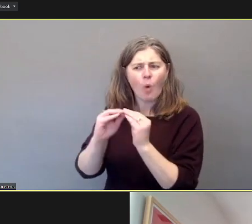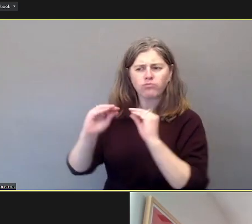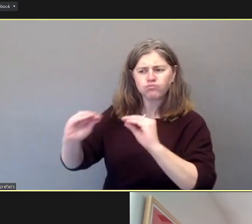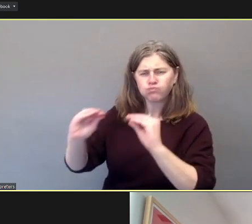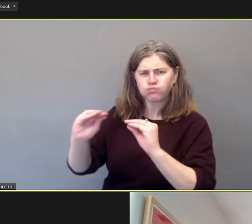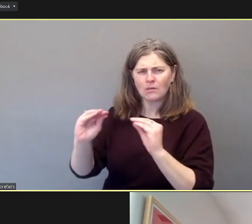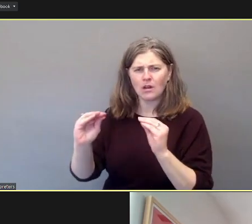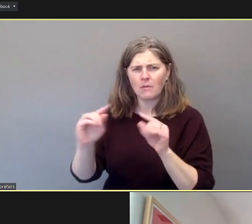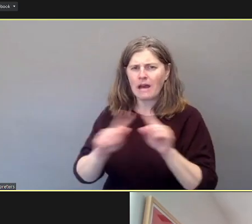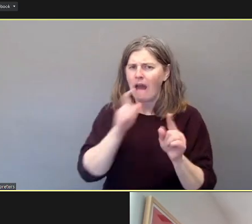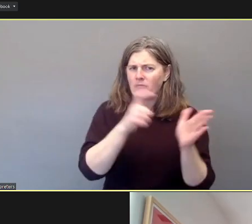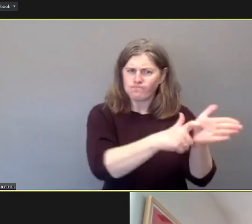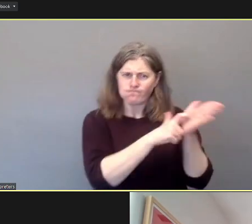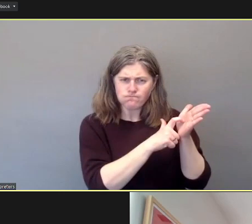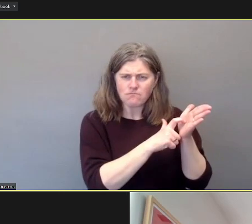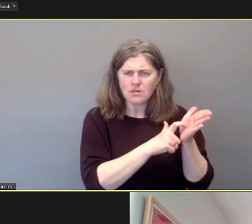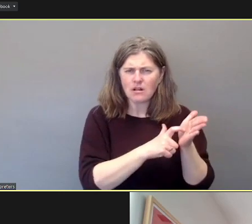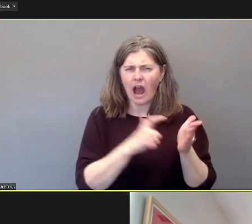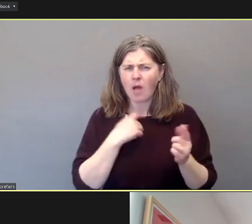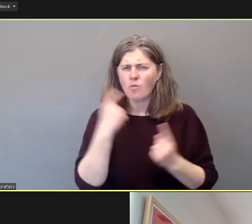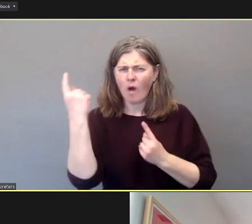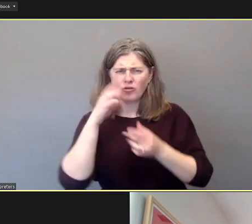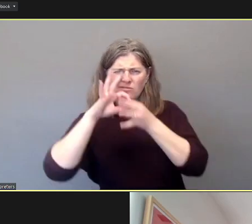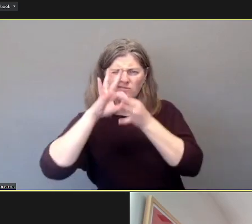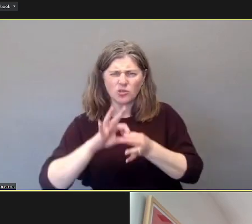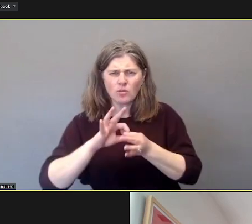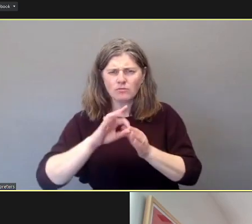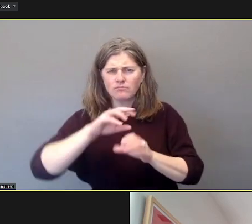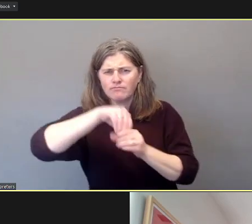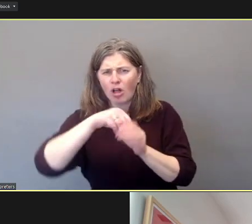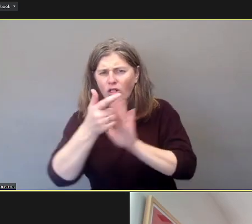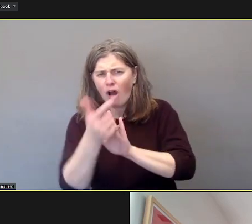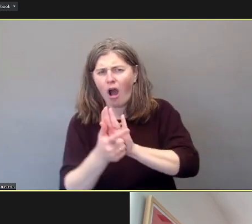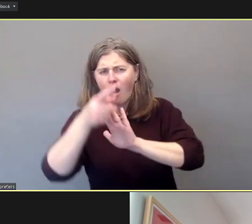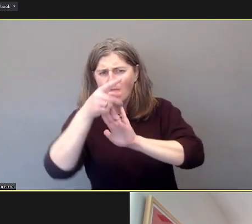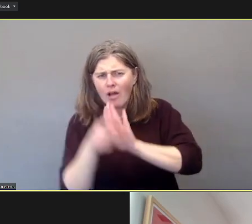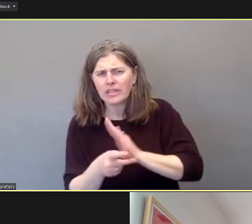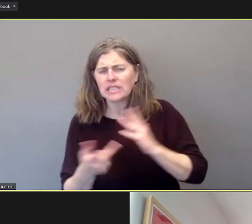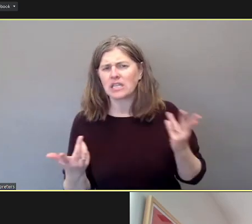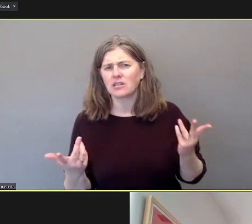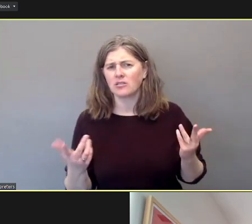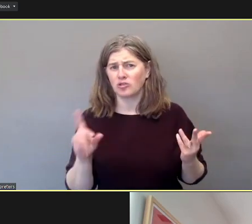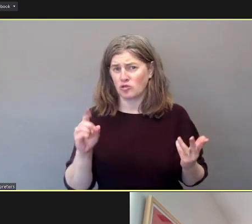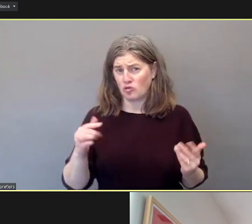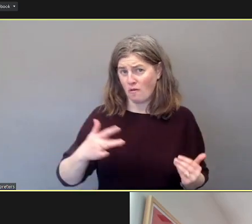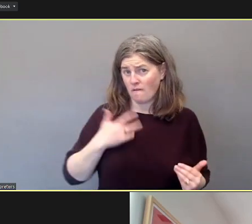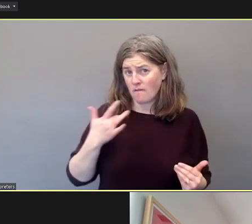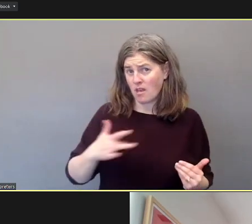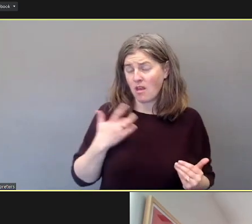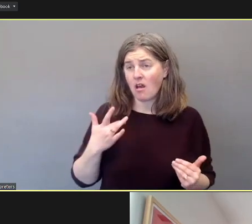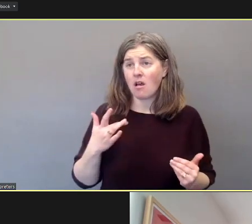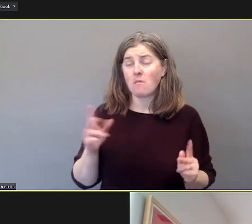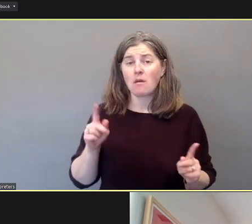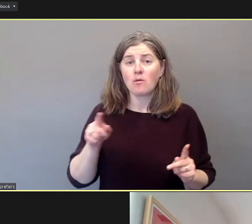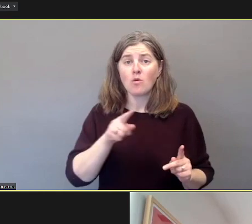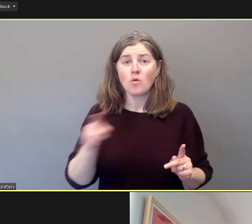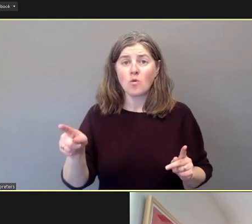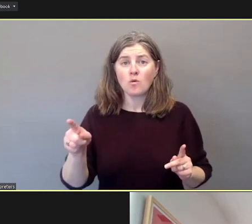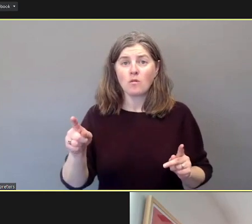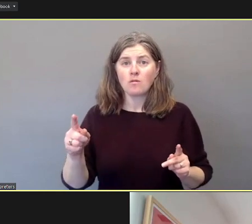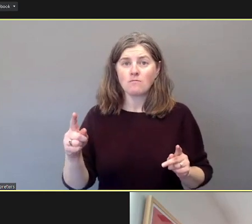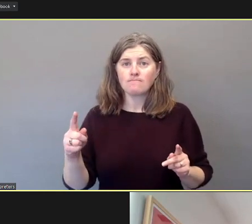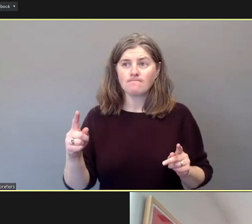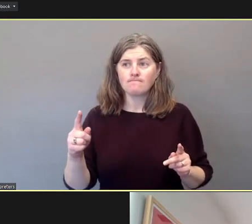I'm just wondering, as a matter of policy, I mean, do you feel that participation in